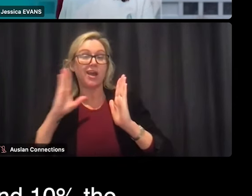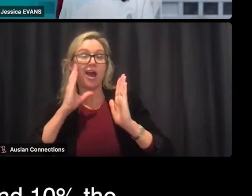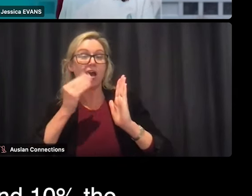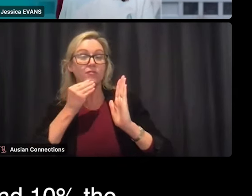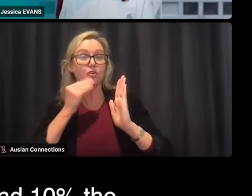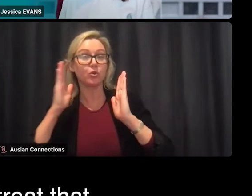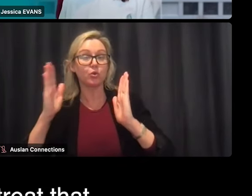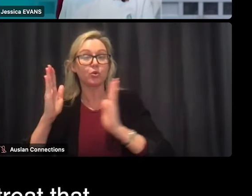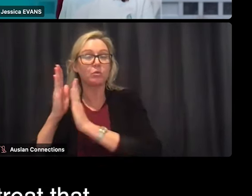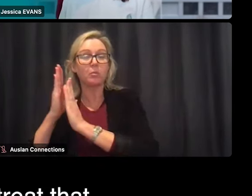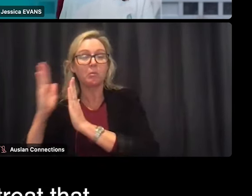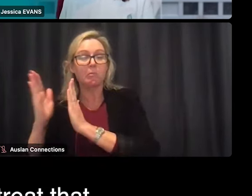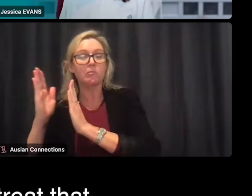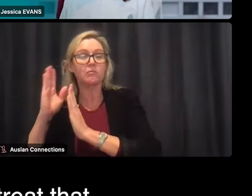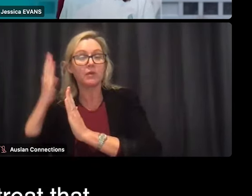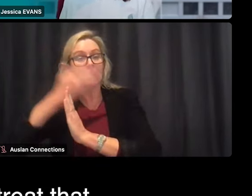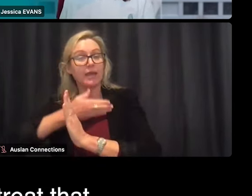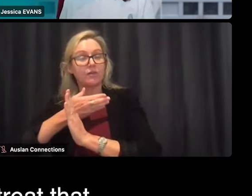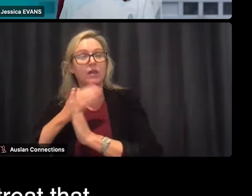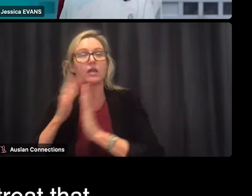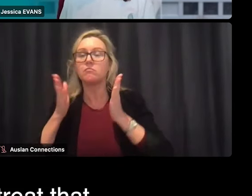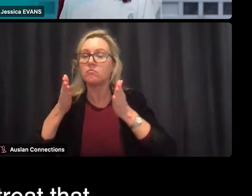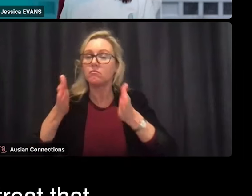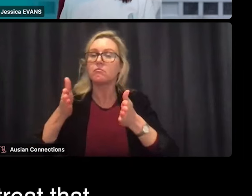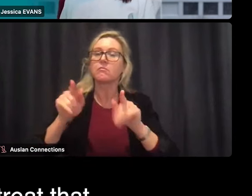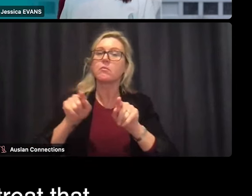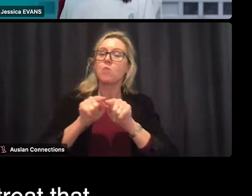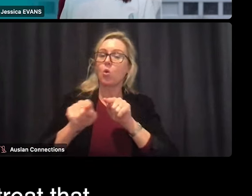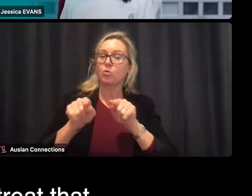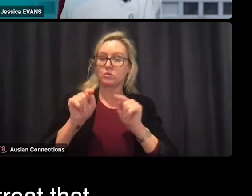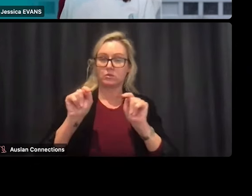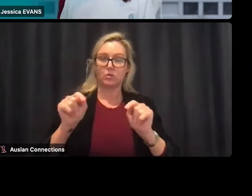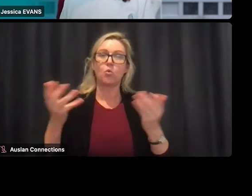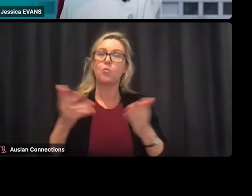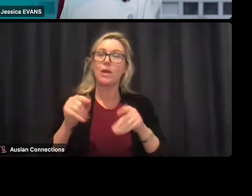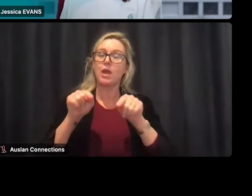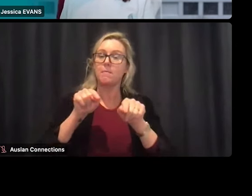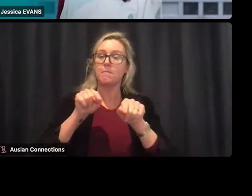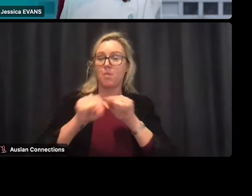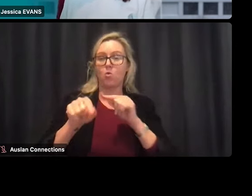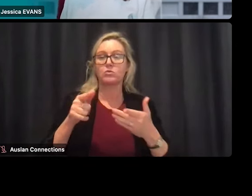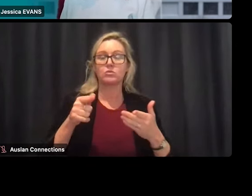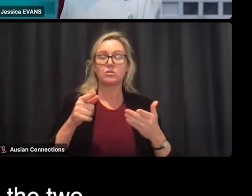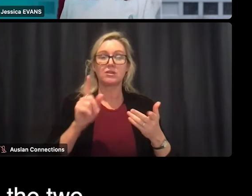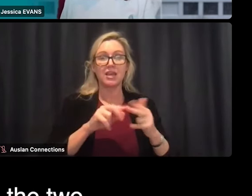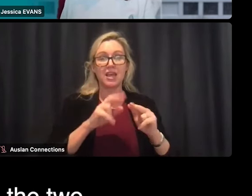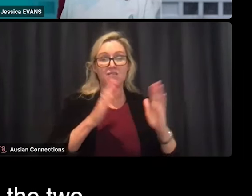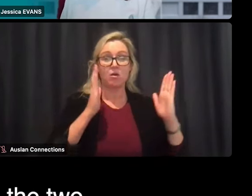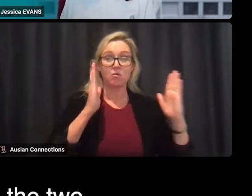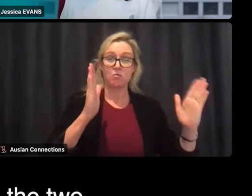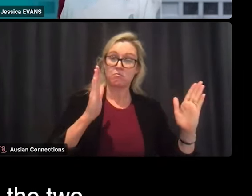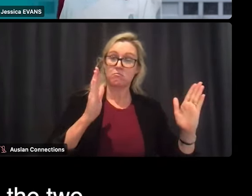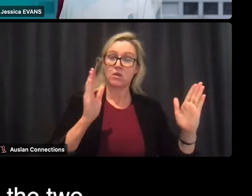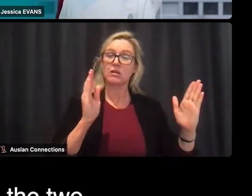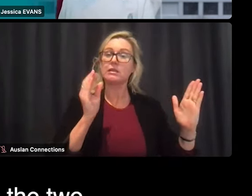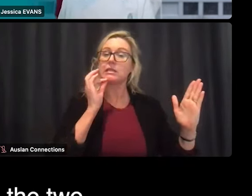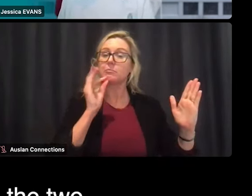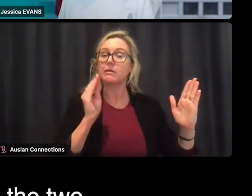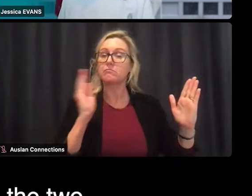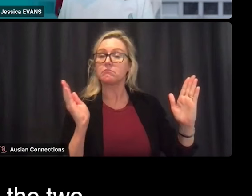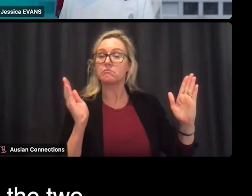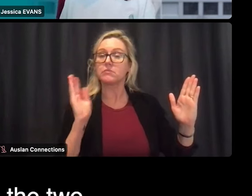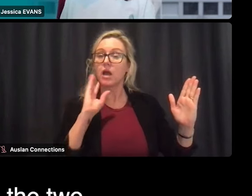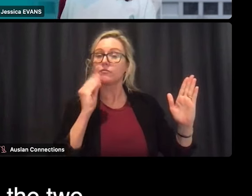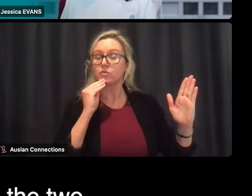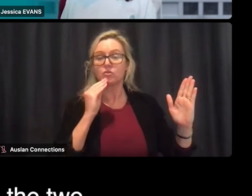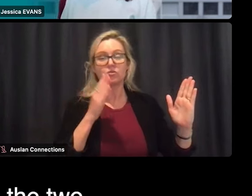morning and 10% of the afternoon, my inclination would be just to treat that person as a morning shift. But if it's a